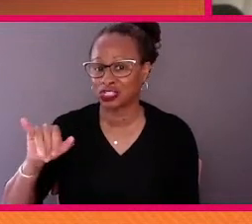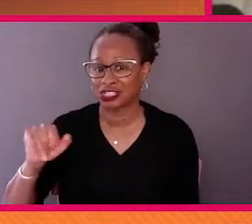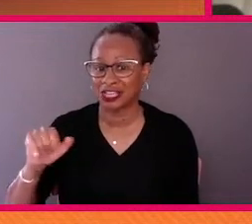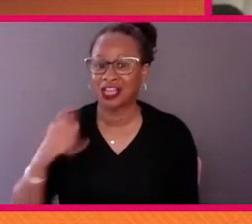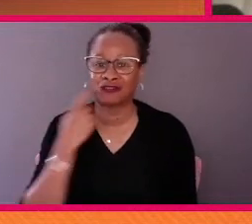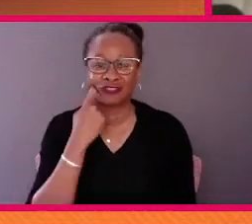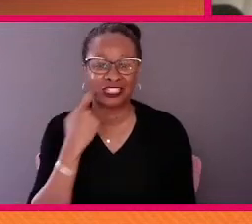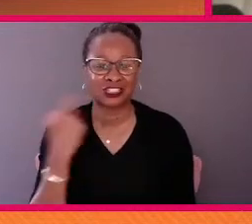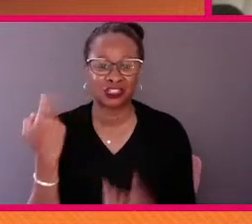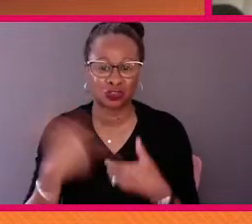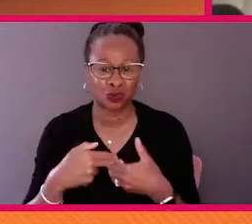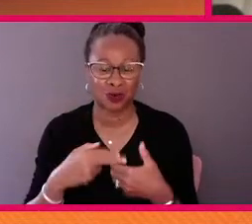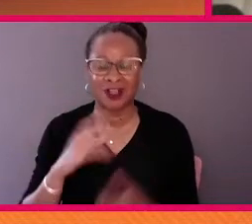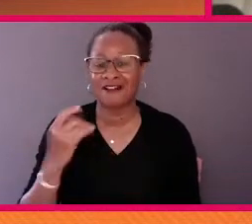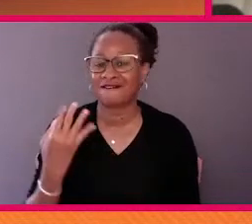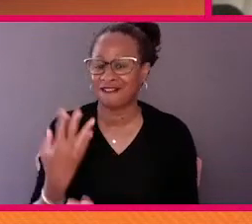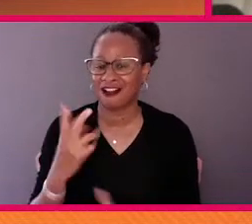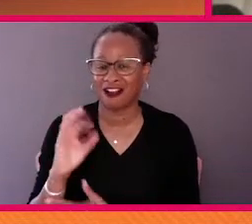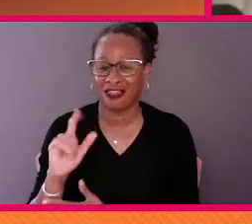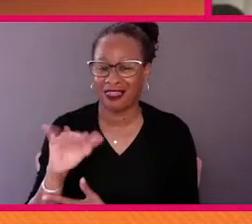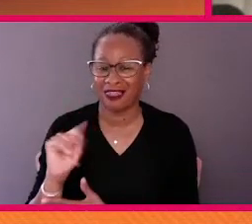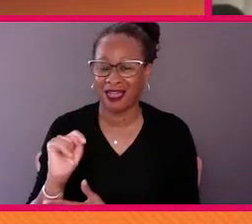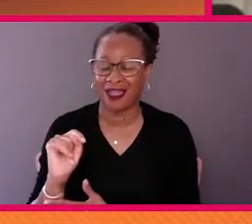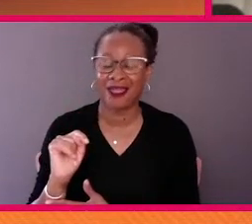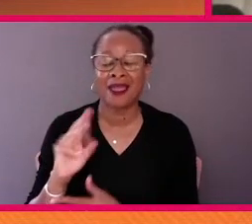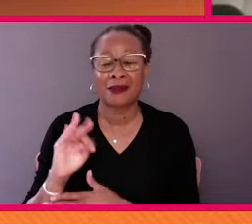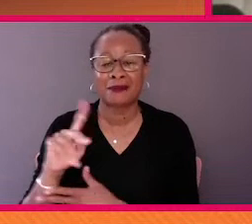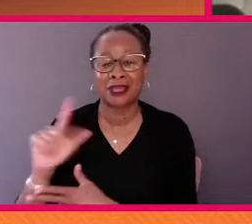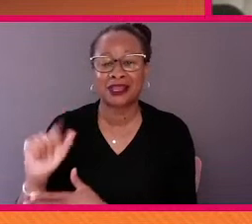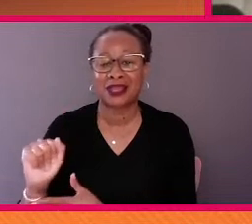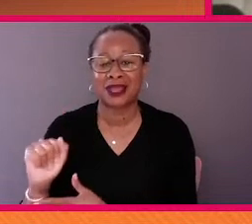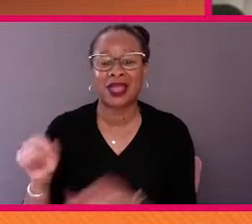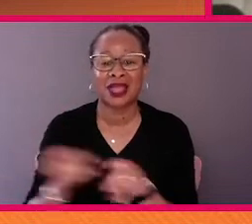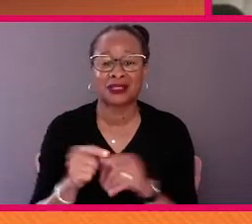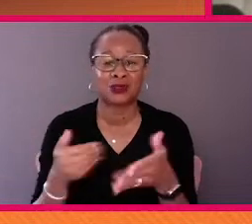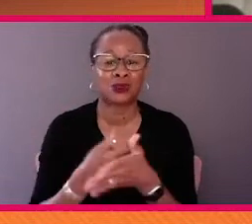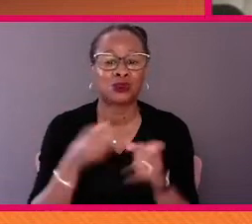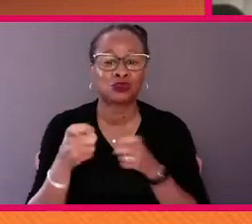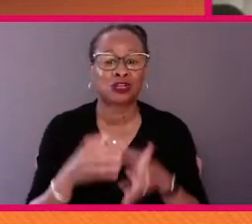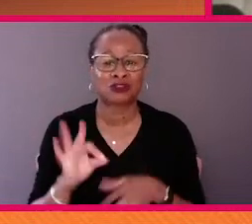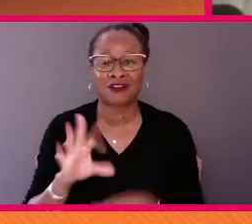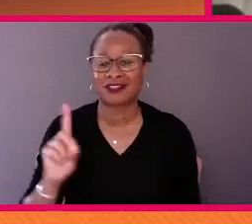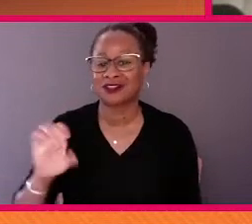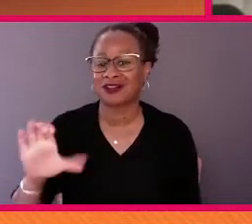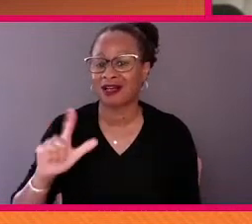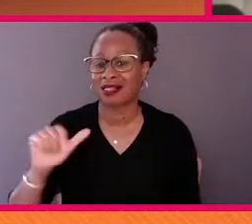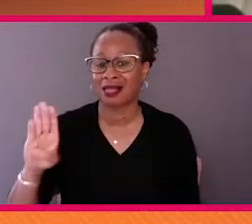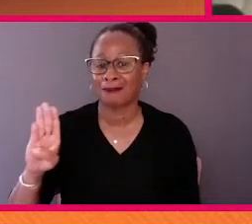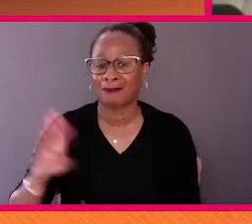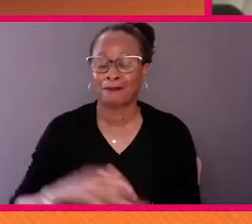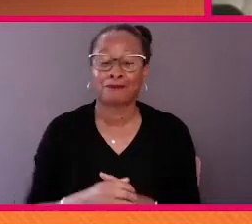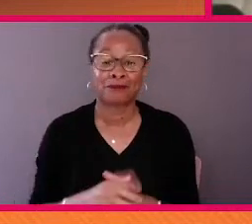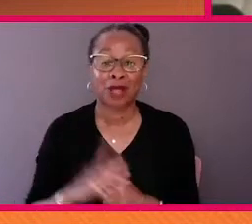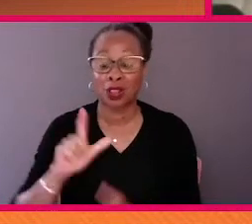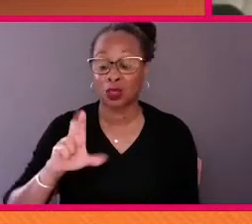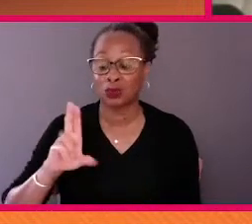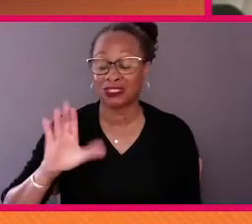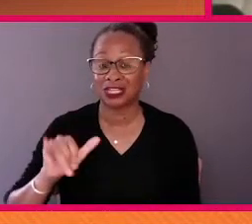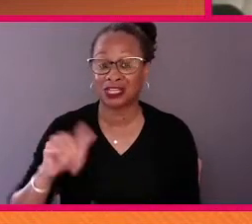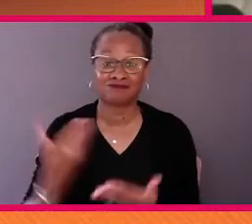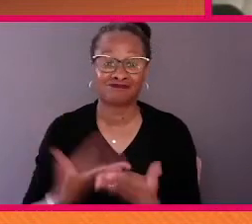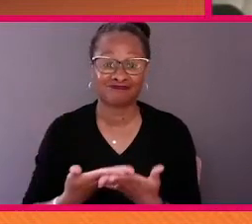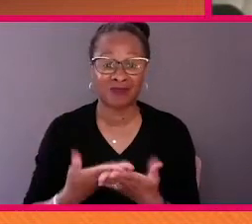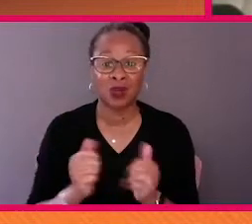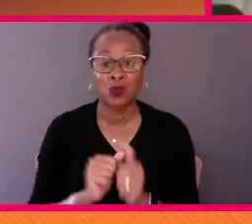Media as the new director of the documentary lab. Lucy comes to us with over 20 years of